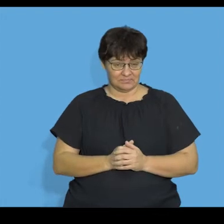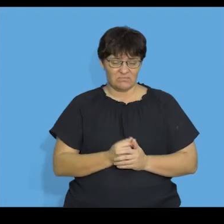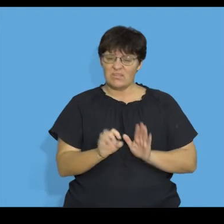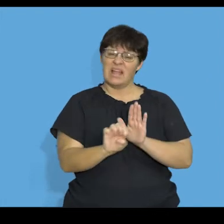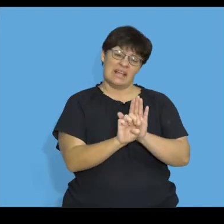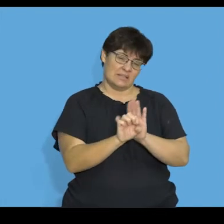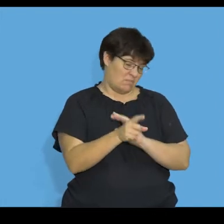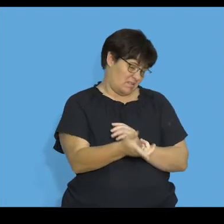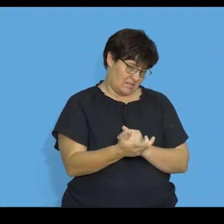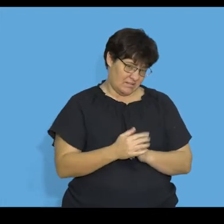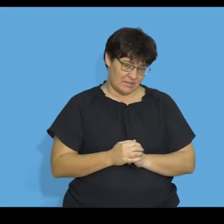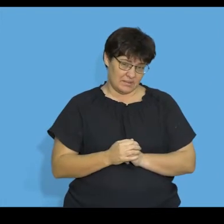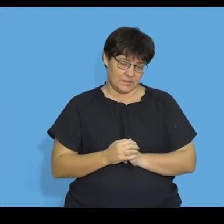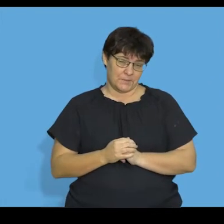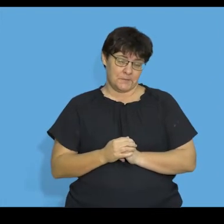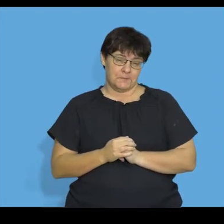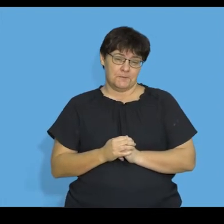say that the